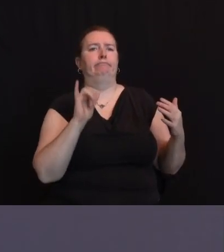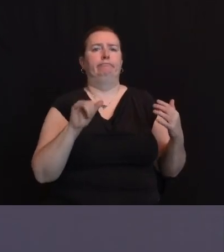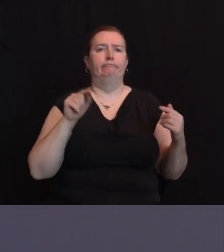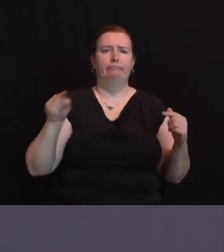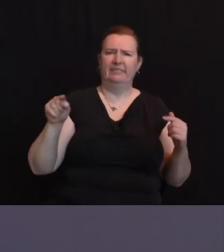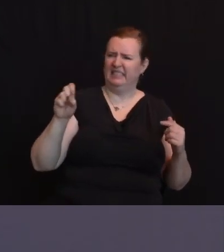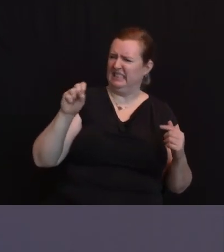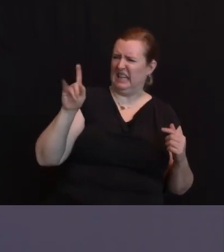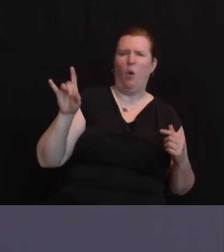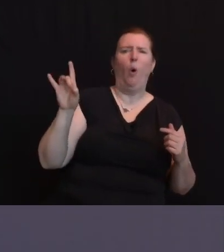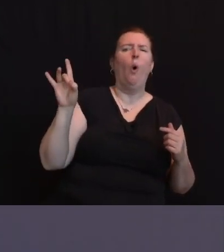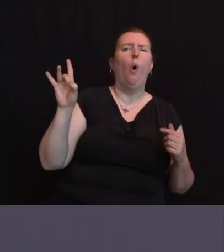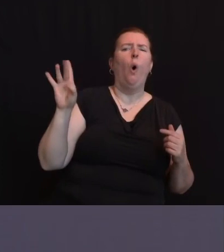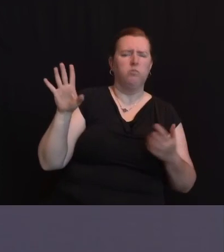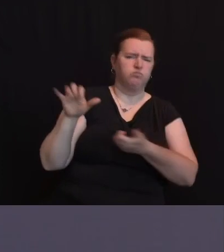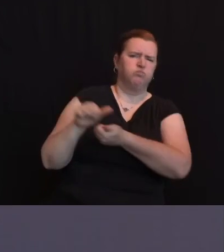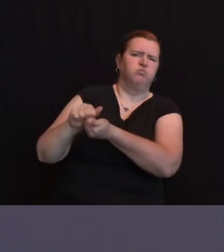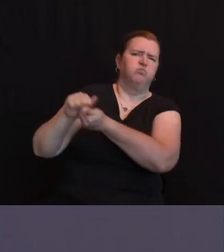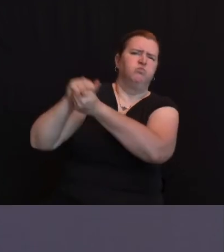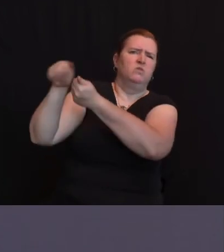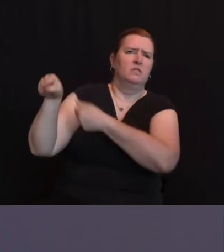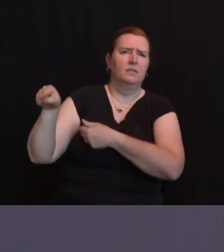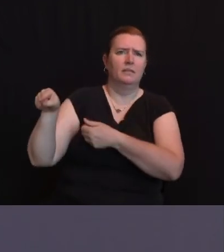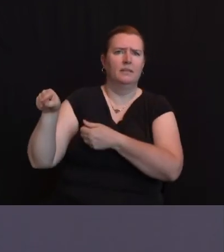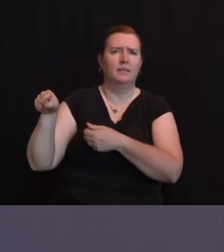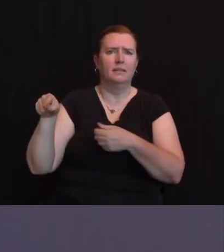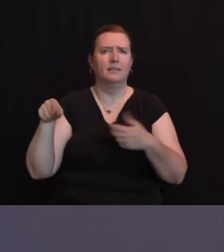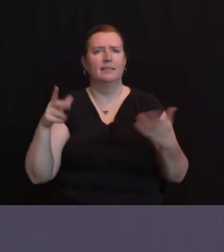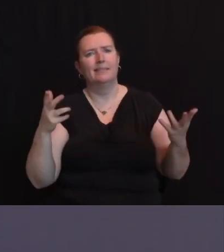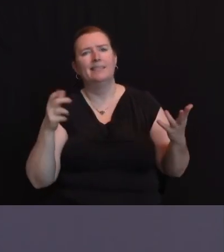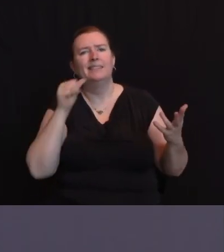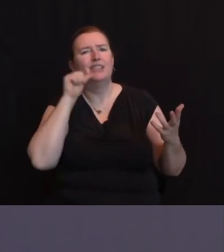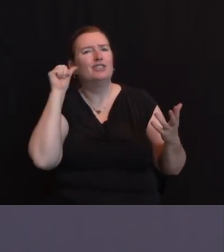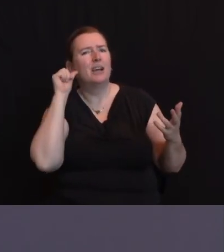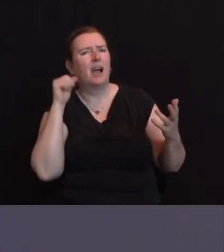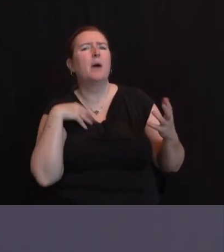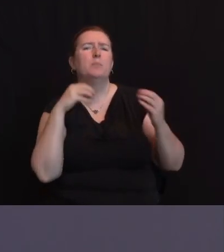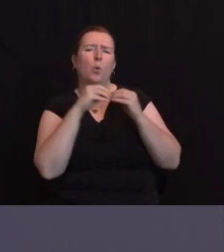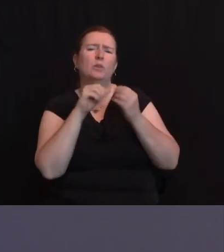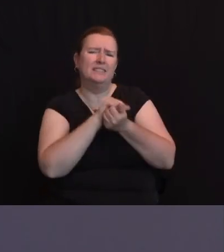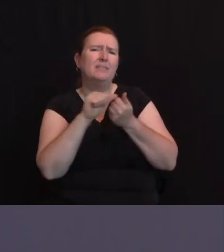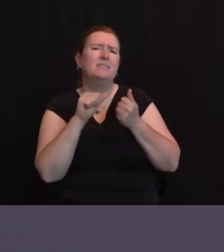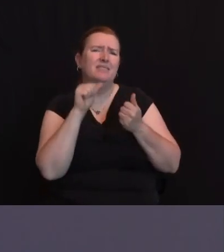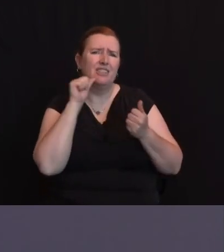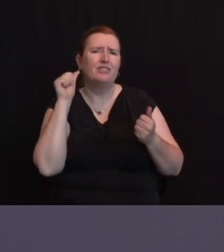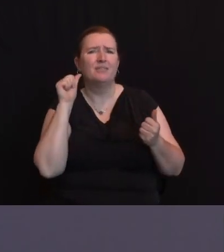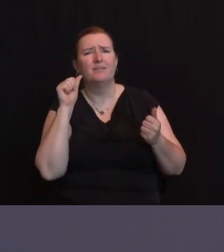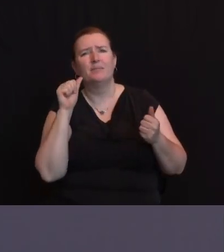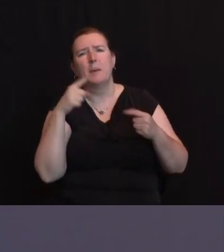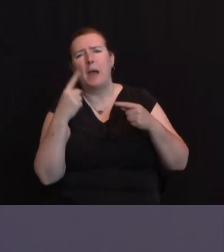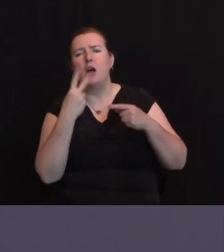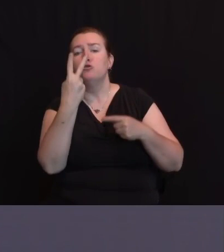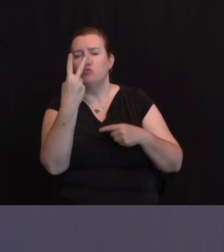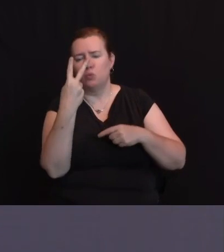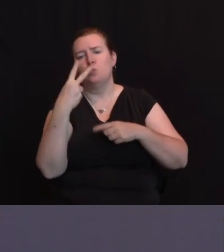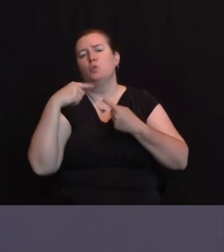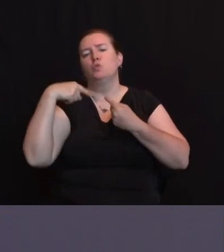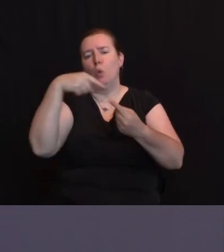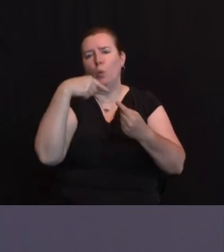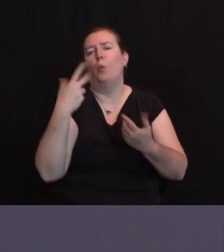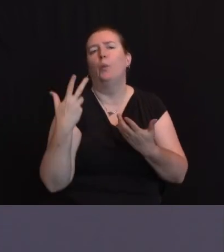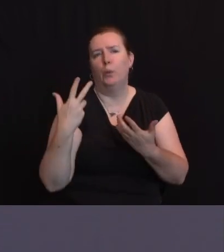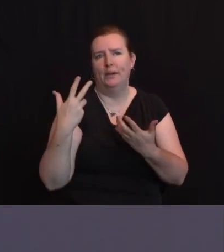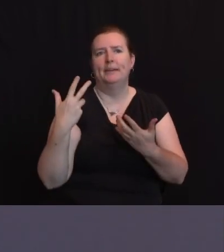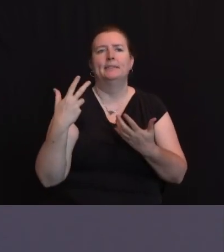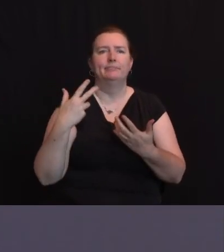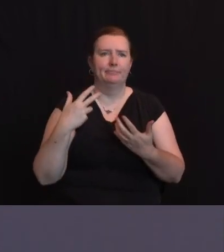versus, I'm not suggesting there wasn't other destruction or there aren't collateral issues. You mentioned the two tornadoes, but just